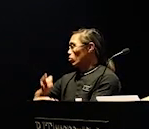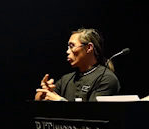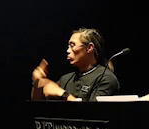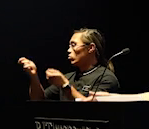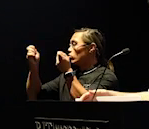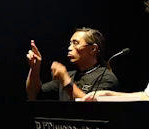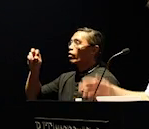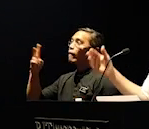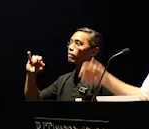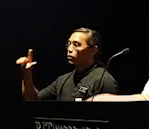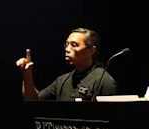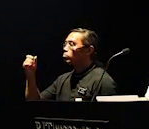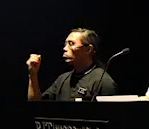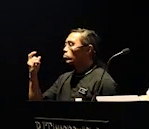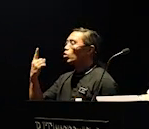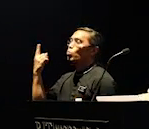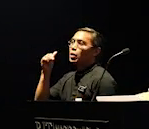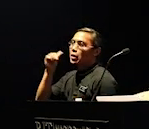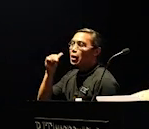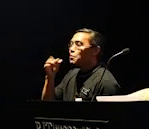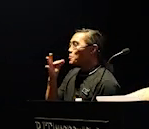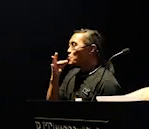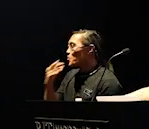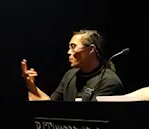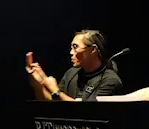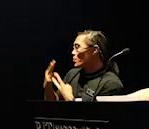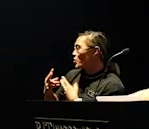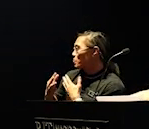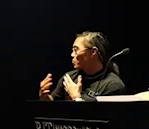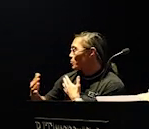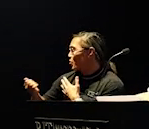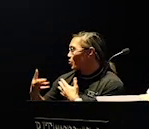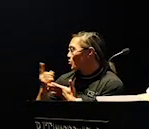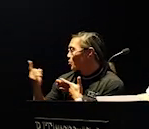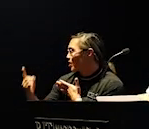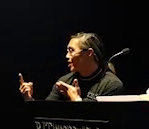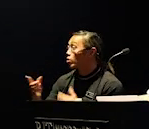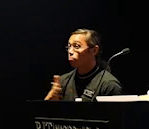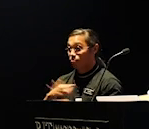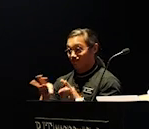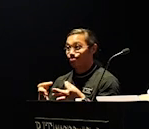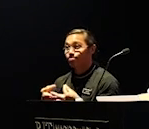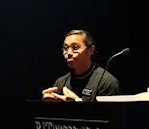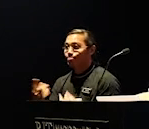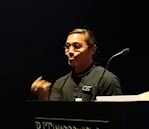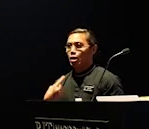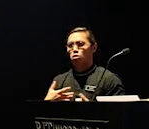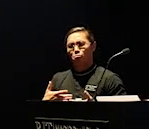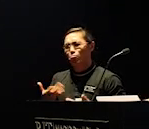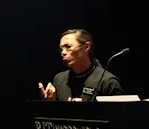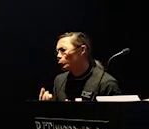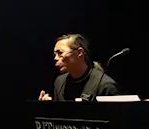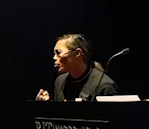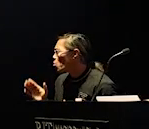aunt, who's from Ohio, is coming to visit in a couple weekends. And even my family, they ask, what do you do? Like, what do you